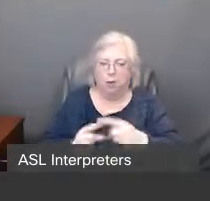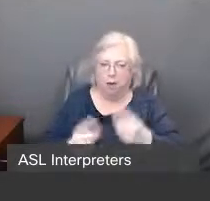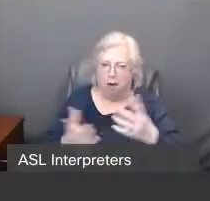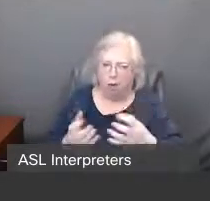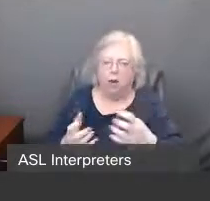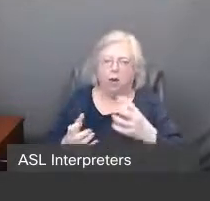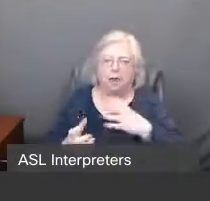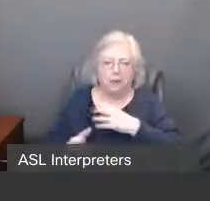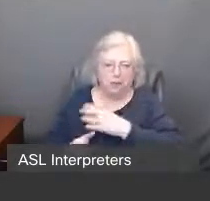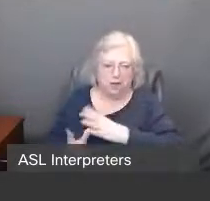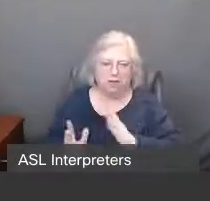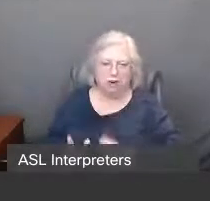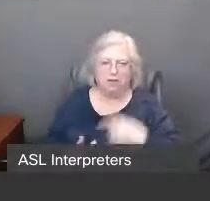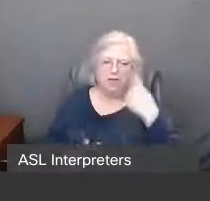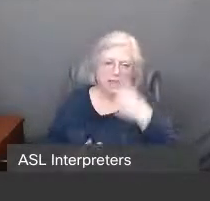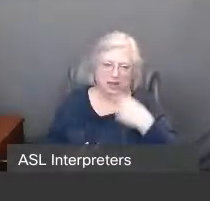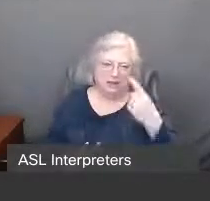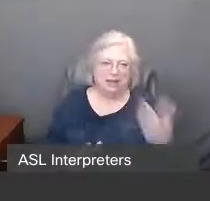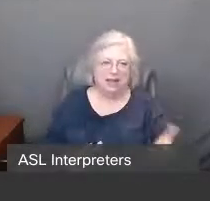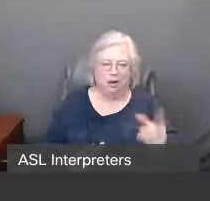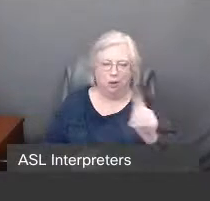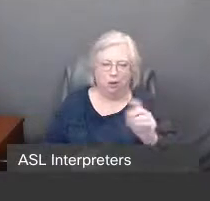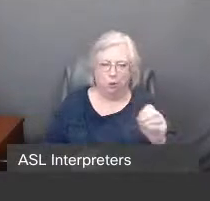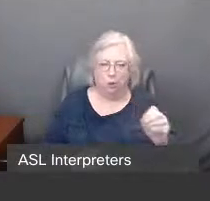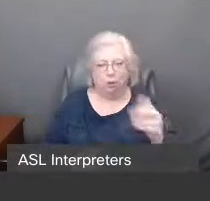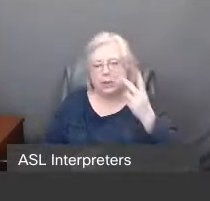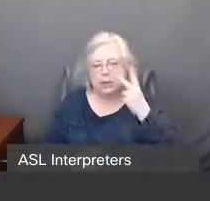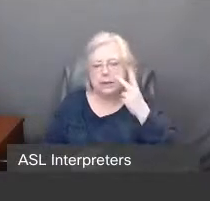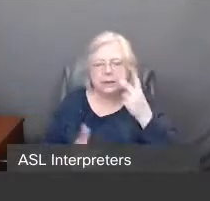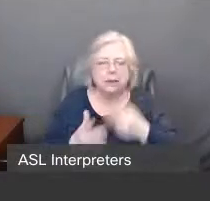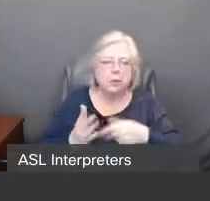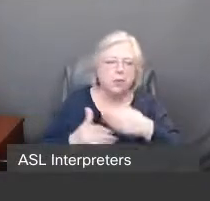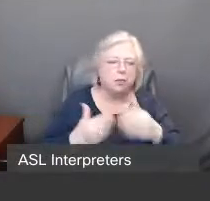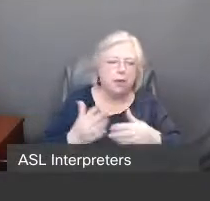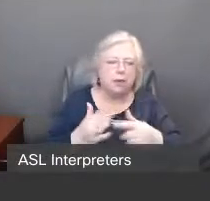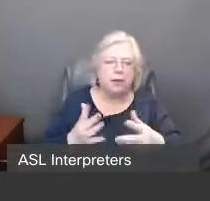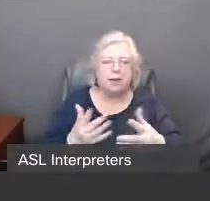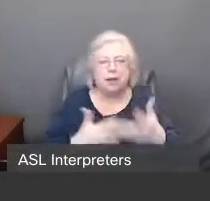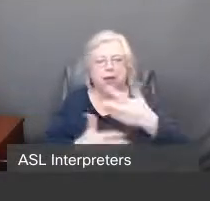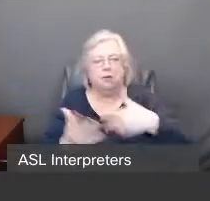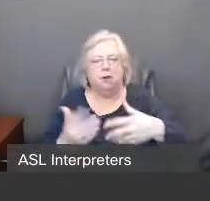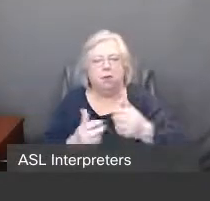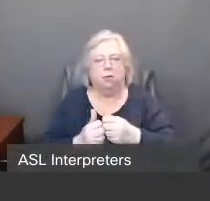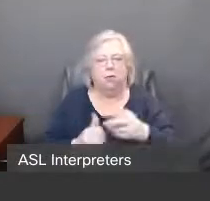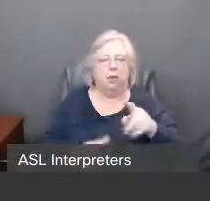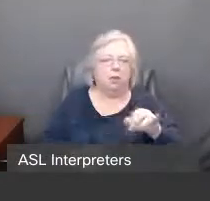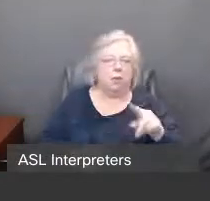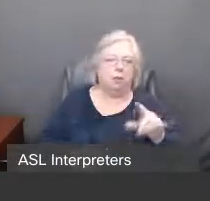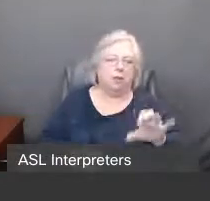there to see what that process is and to be engaged. Sounds good. Thanks.